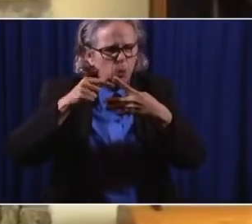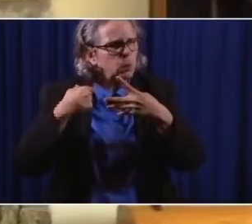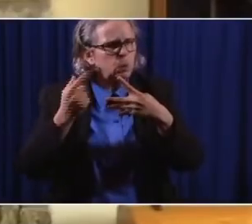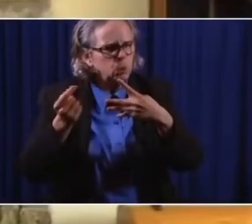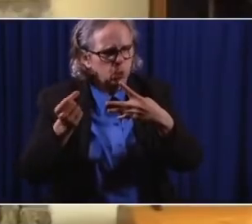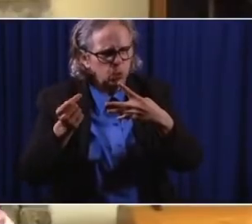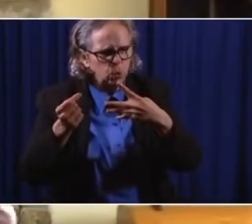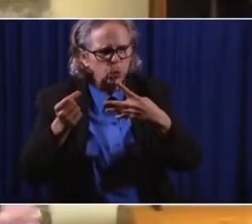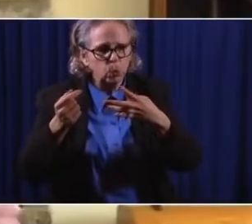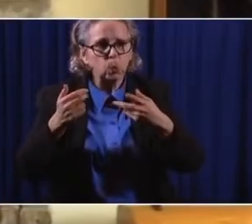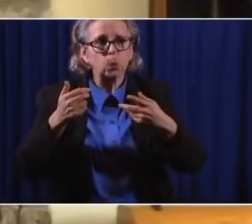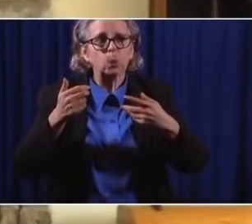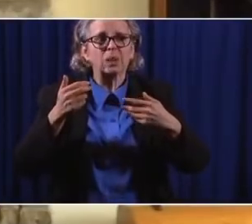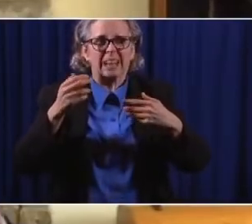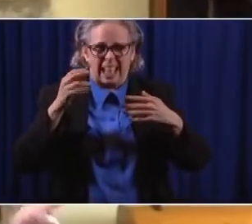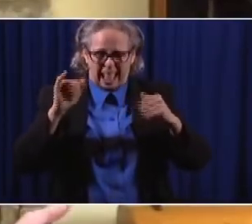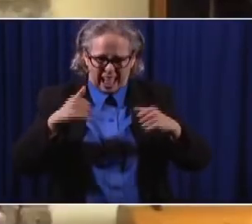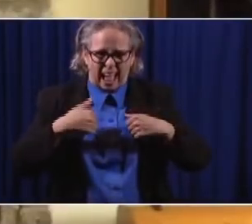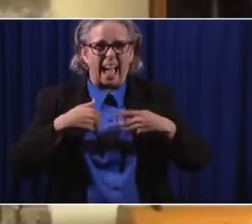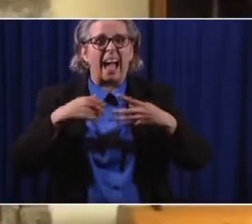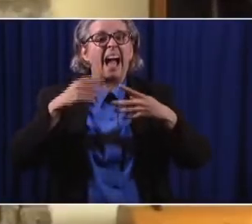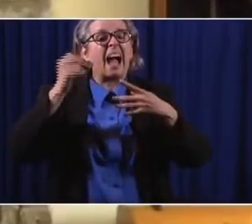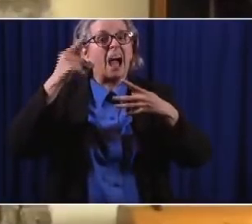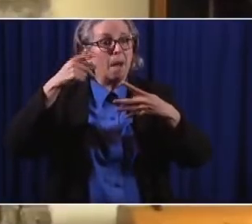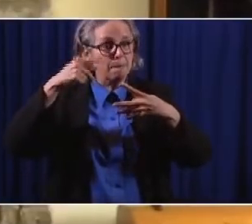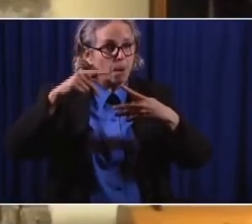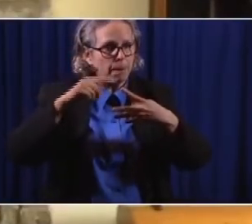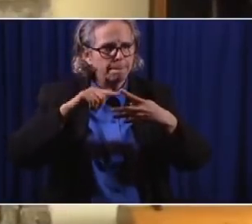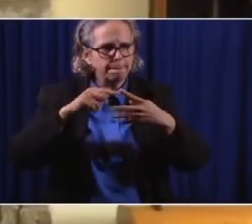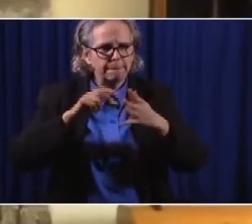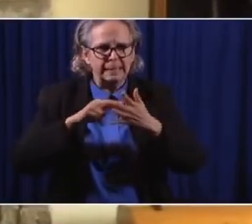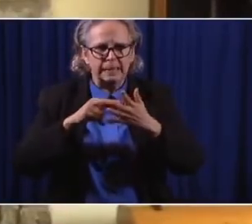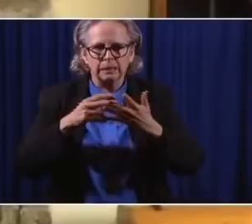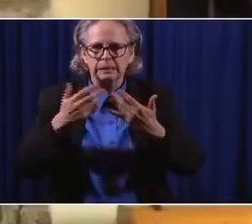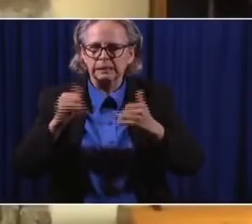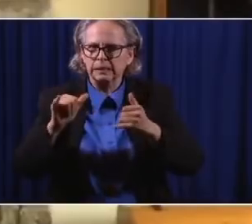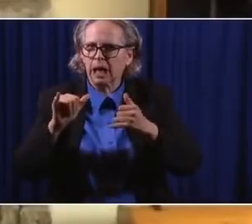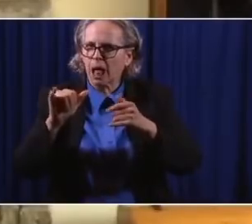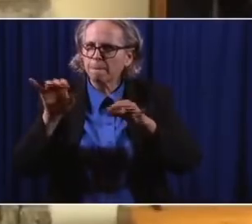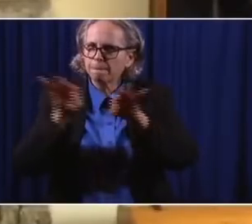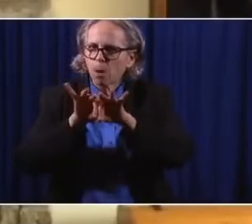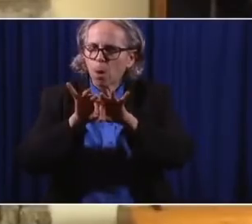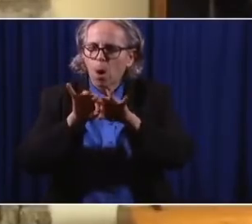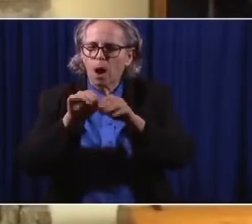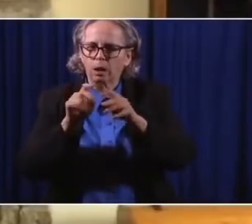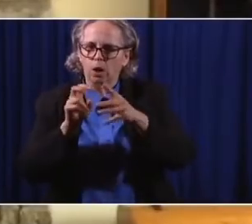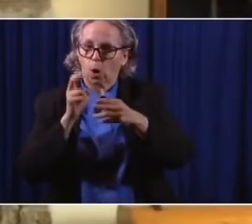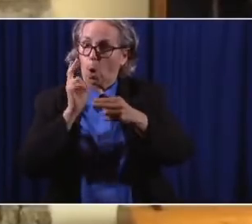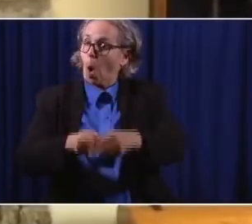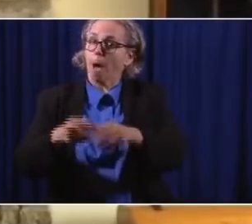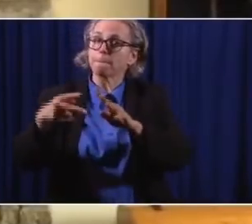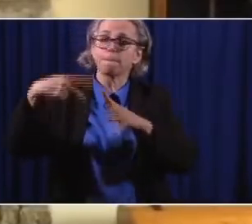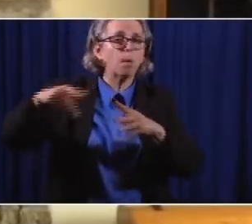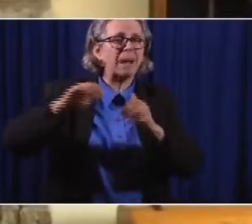got to be purple 2 weeks before we show you as purple. So they're on our watch list. They're not purple.